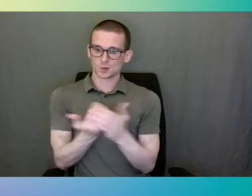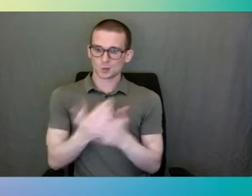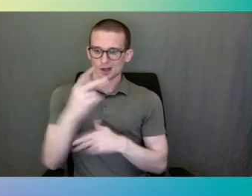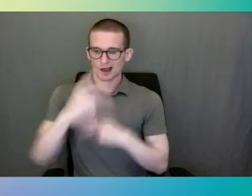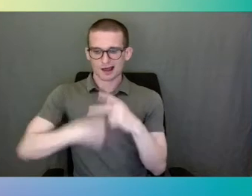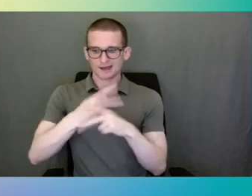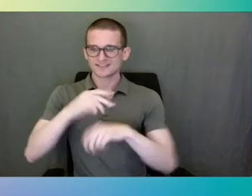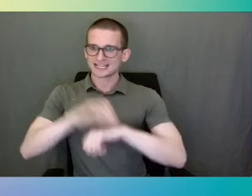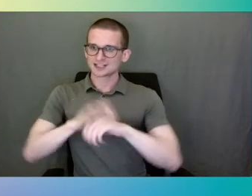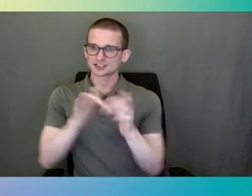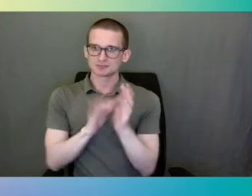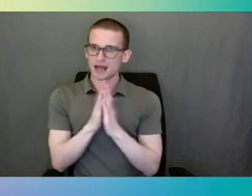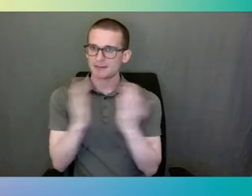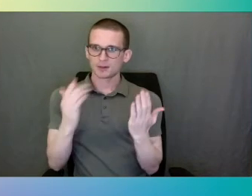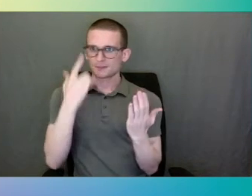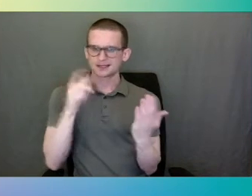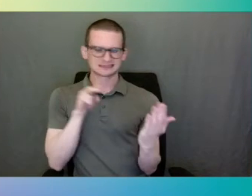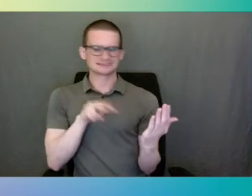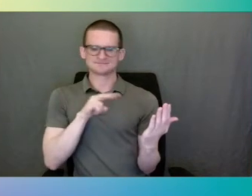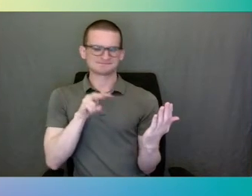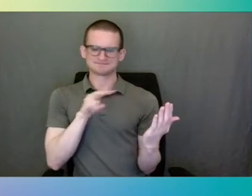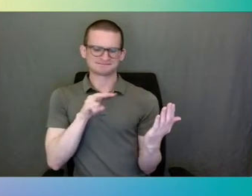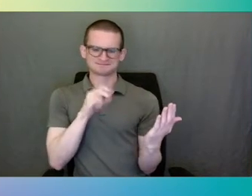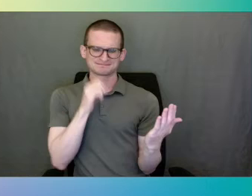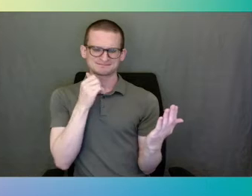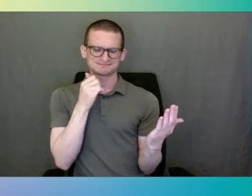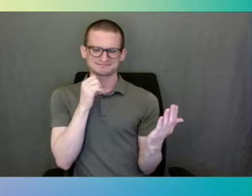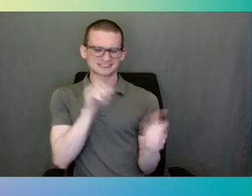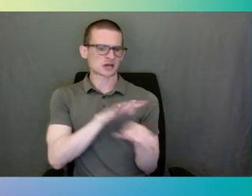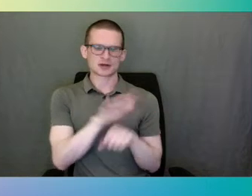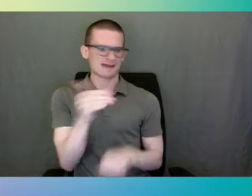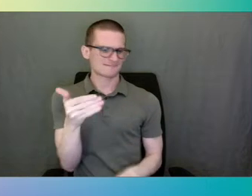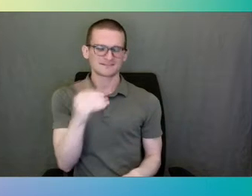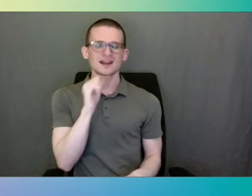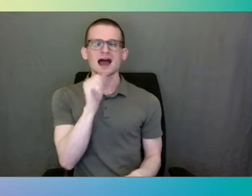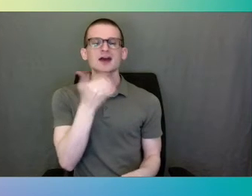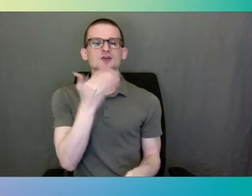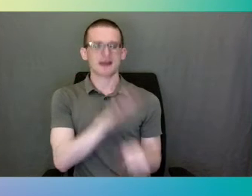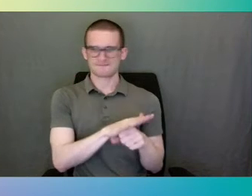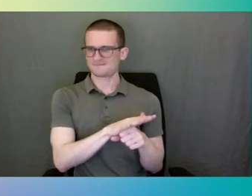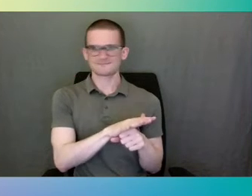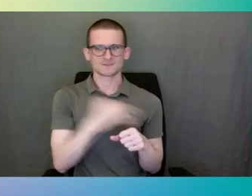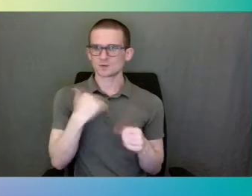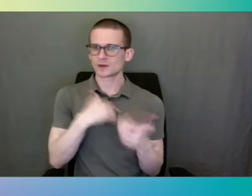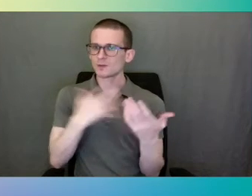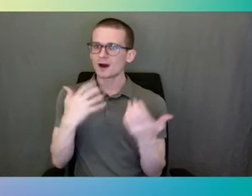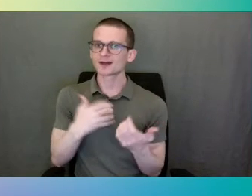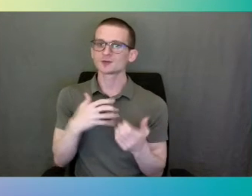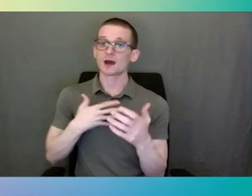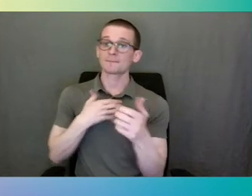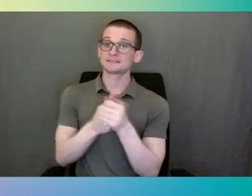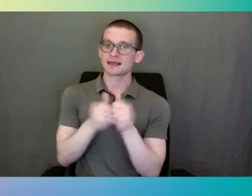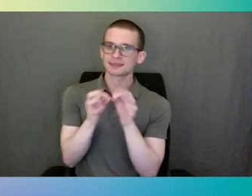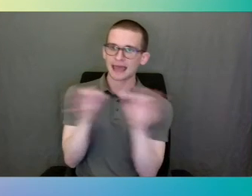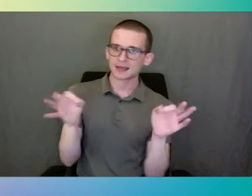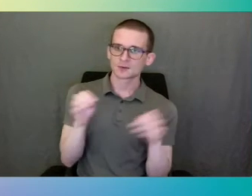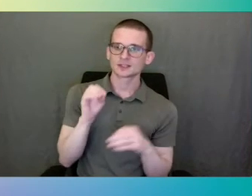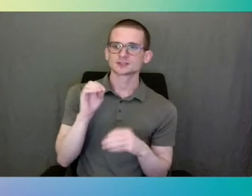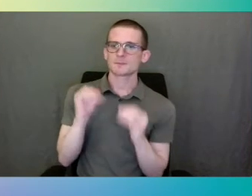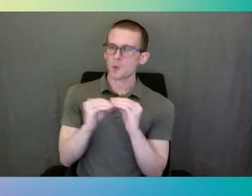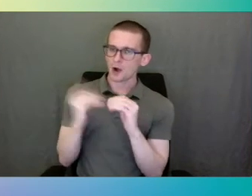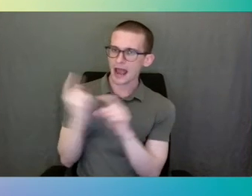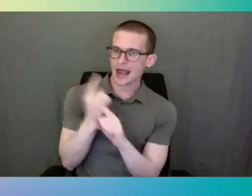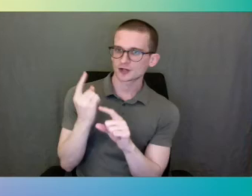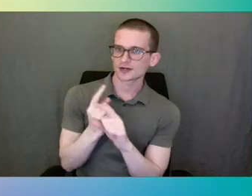have isn't quite there. So we need to either update the language or we want something more accurate. So all of those 450 translations